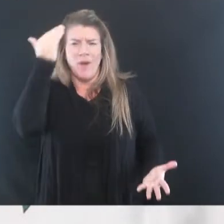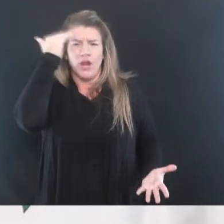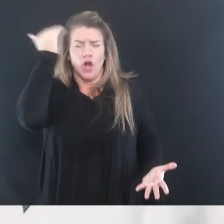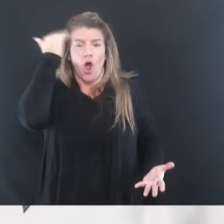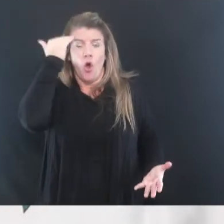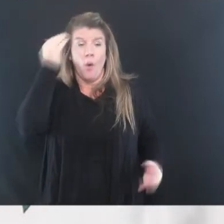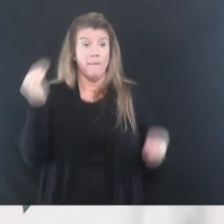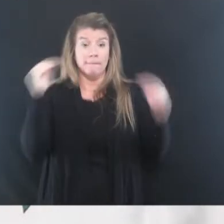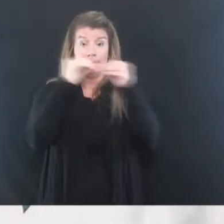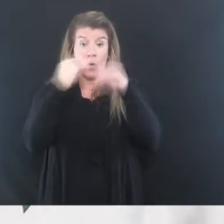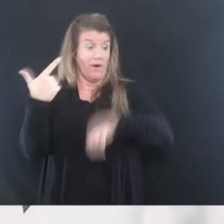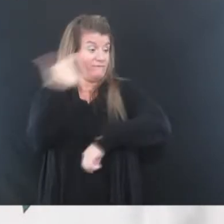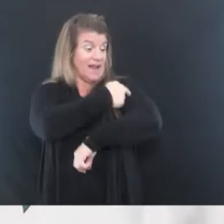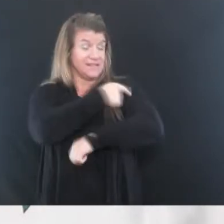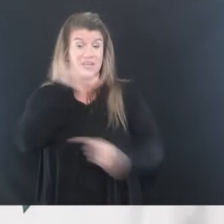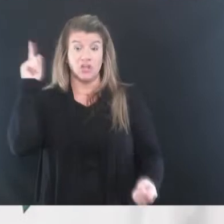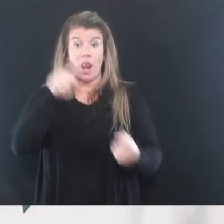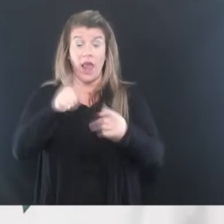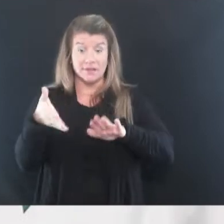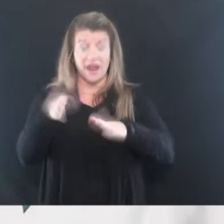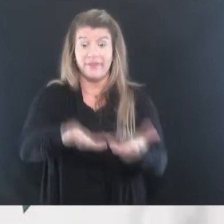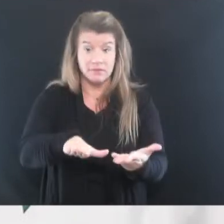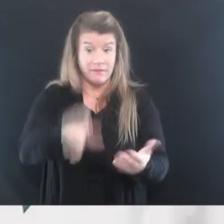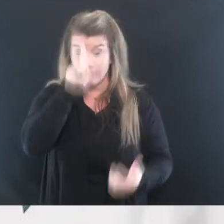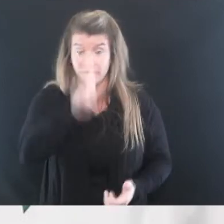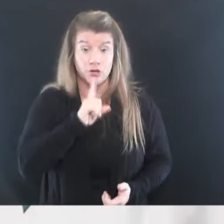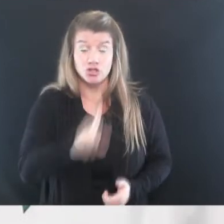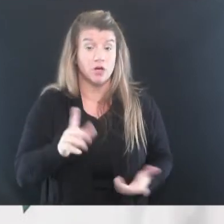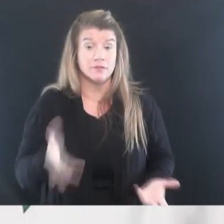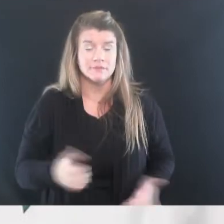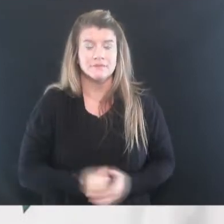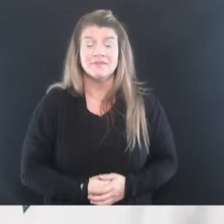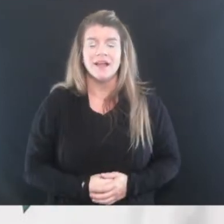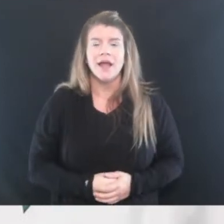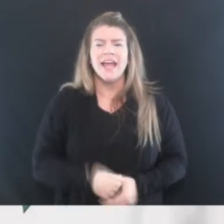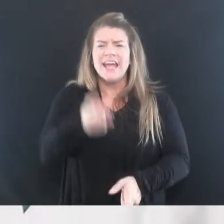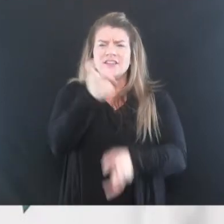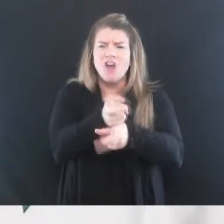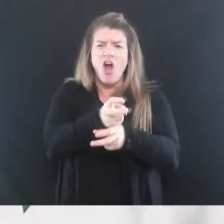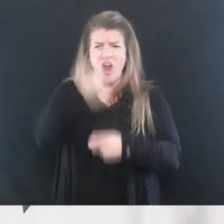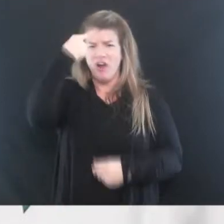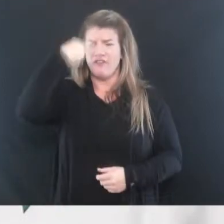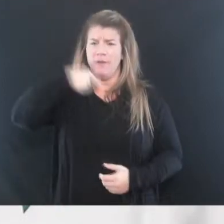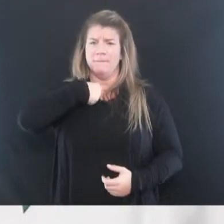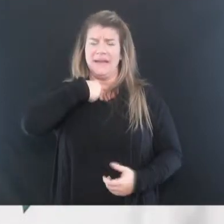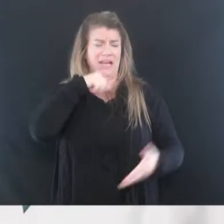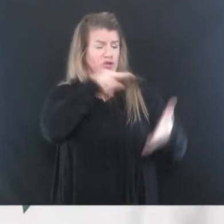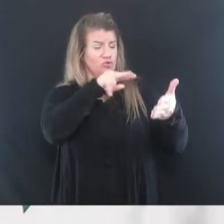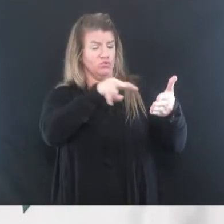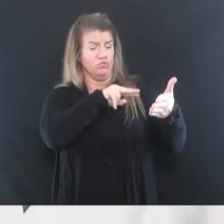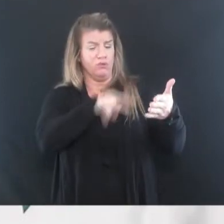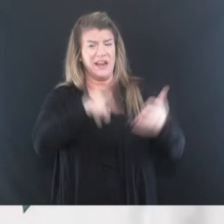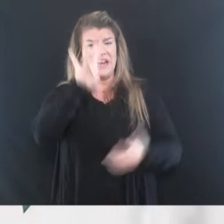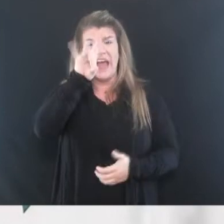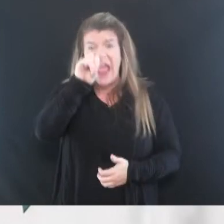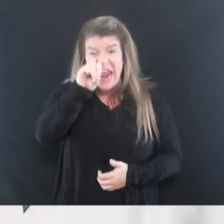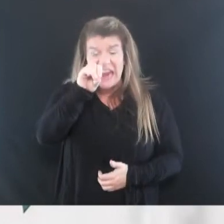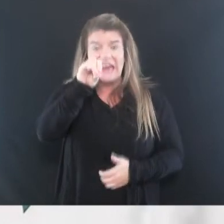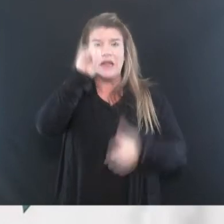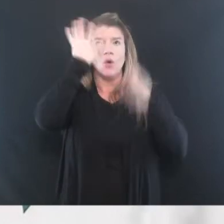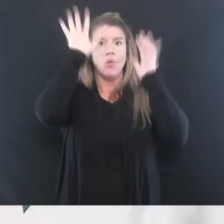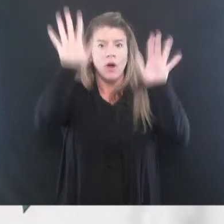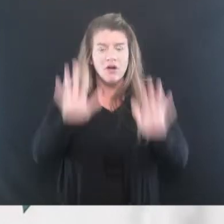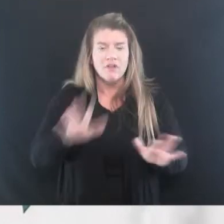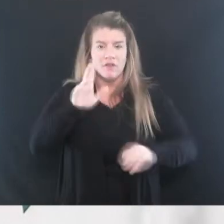die. It's tough. It's really tough to sit here and read 80 great West Virginians that we've